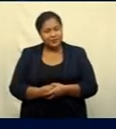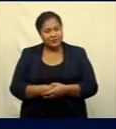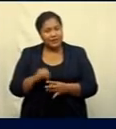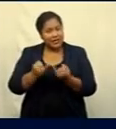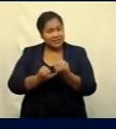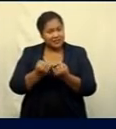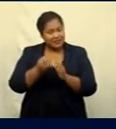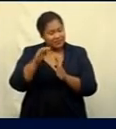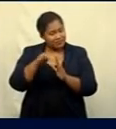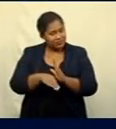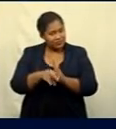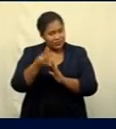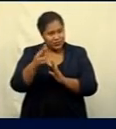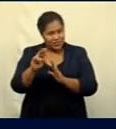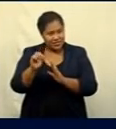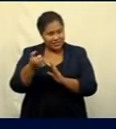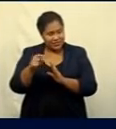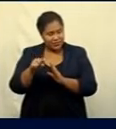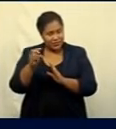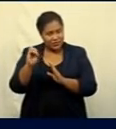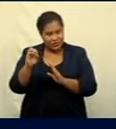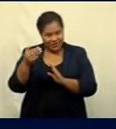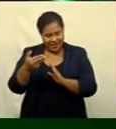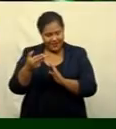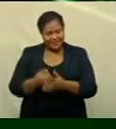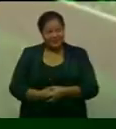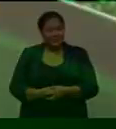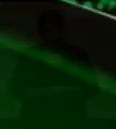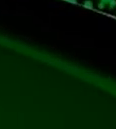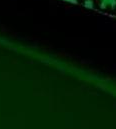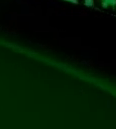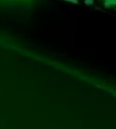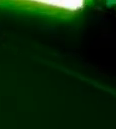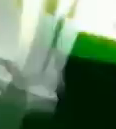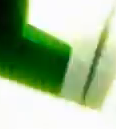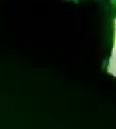silver dropped to 26.09 an ounce.